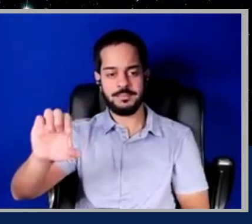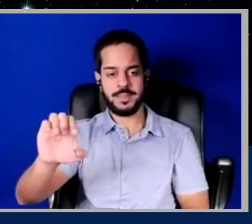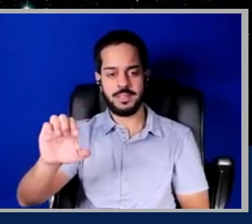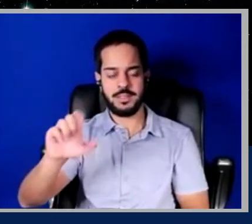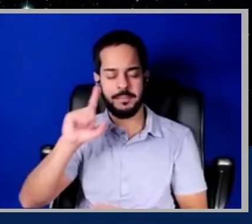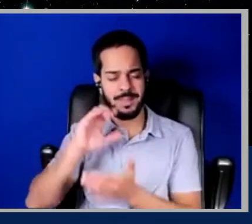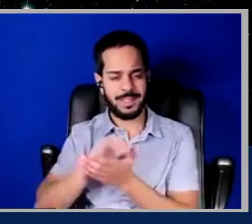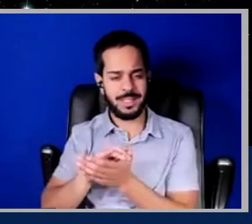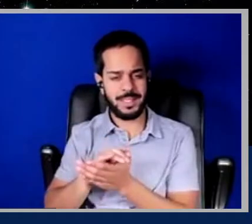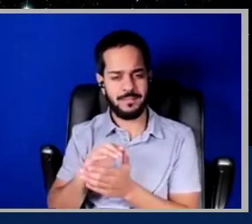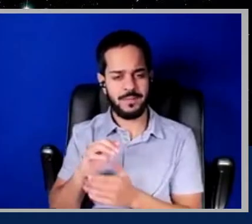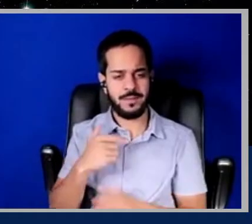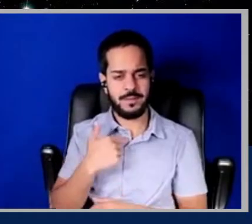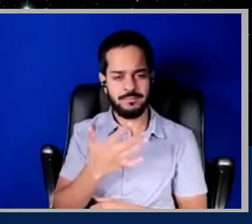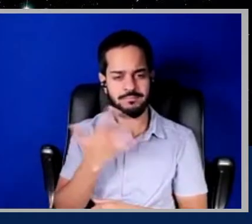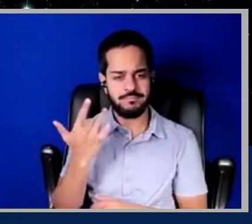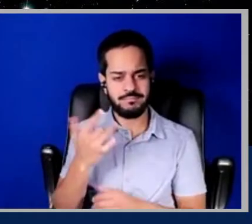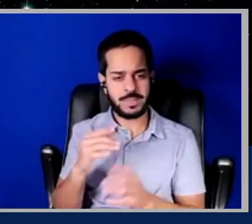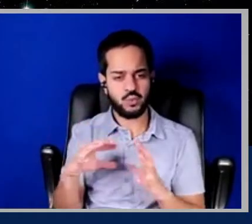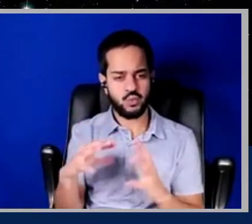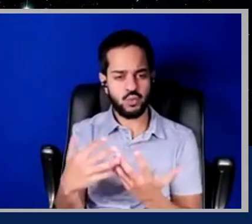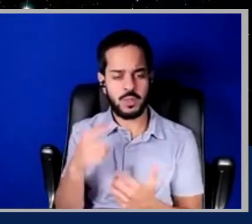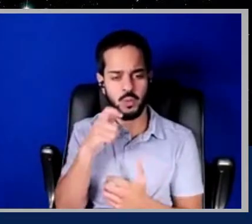I'm going to blank on the group. The